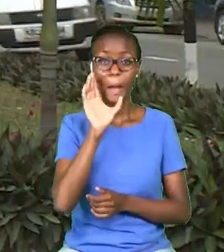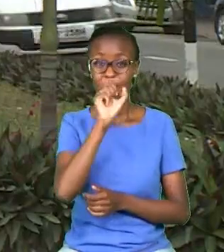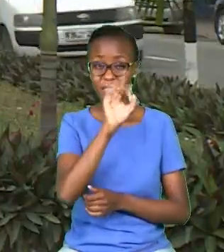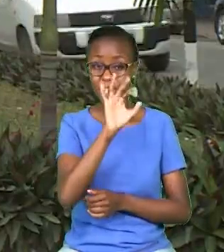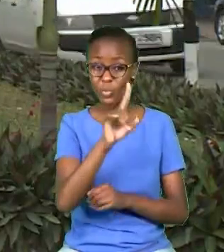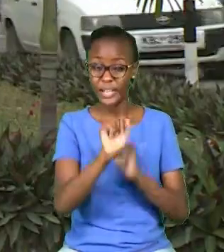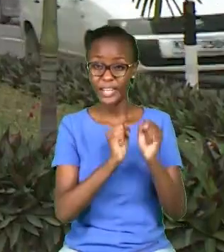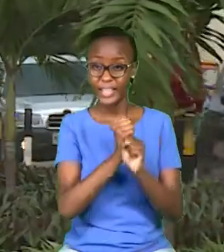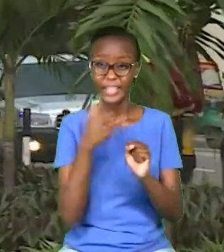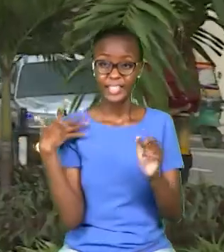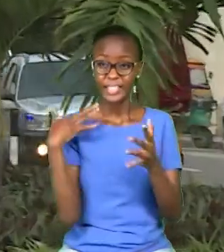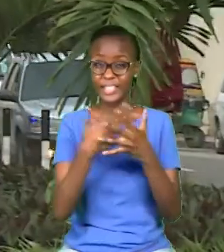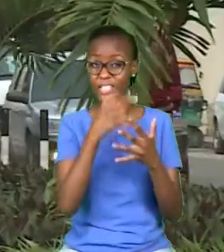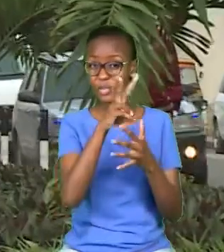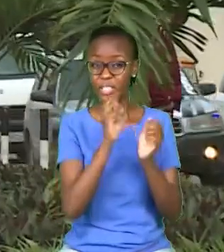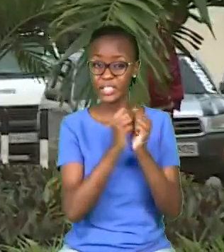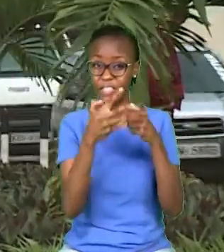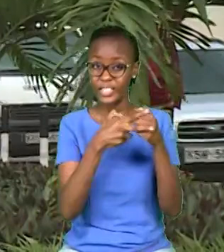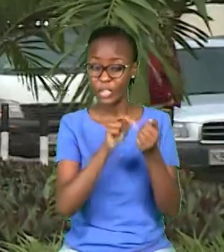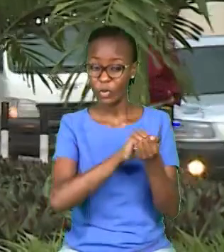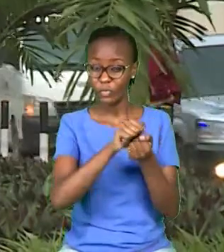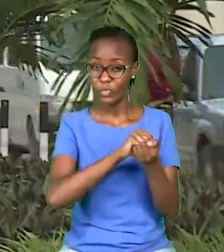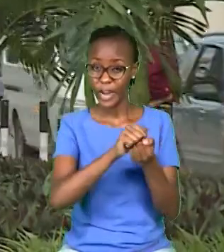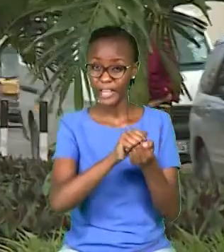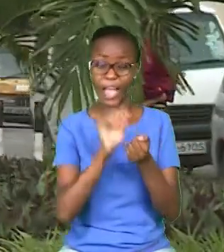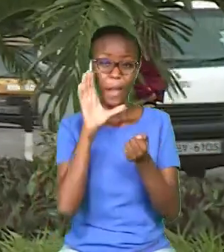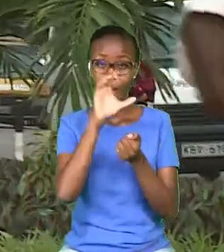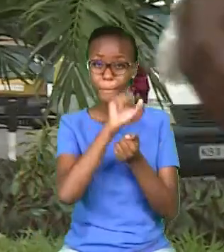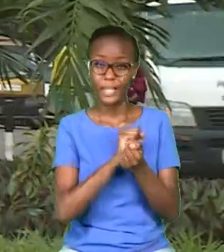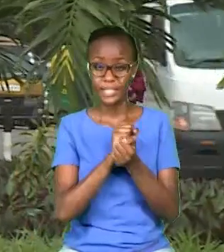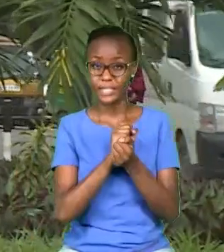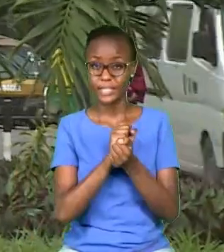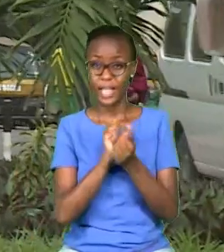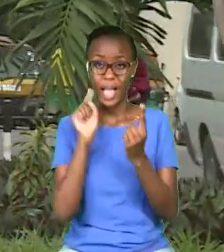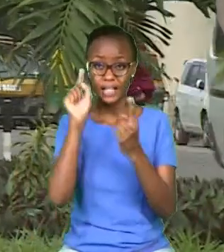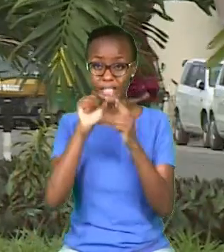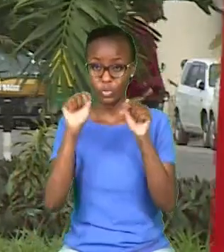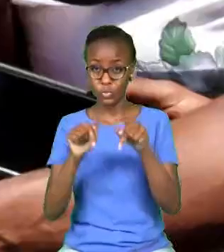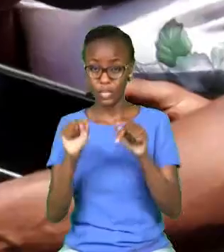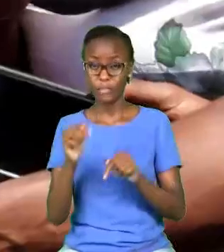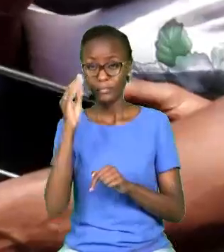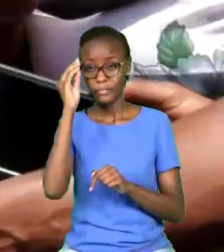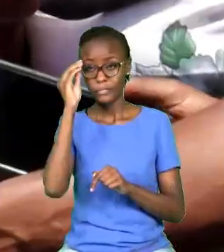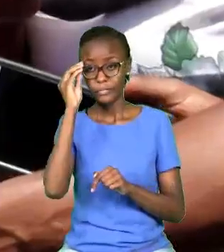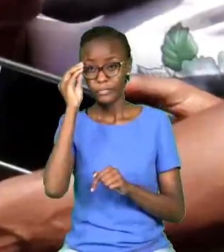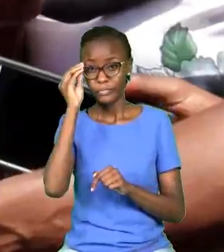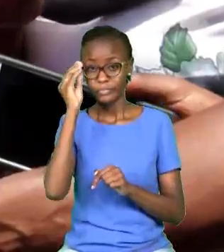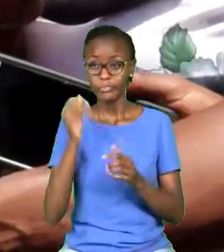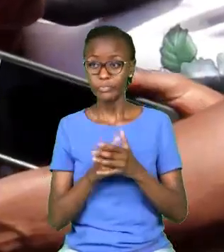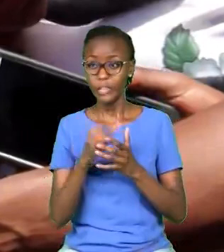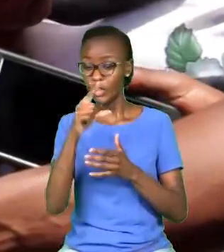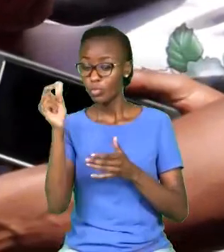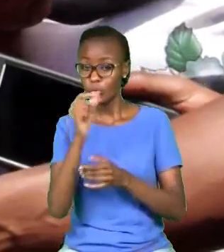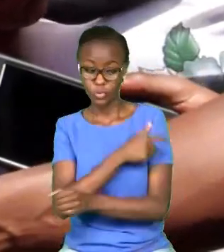went missing since 2017 on Friday, never to return until today. Tukaenda hospitali hatuko pata